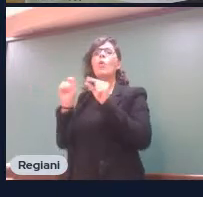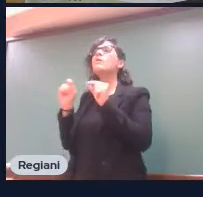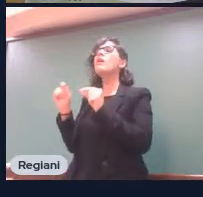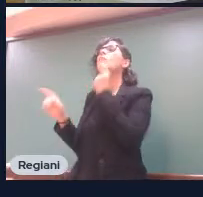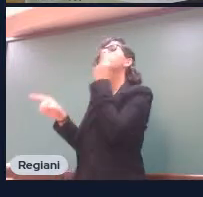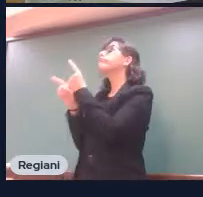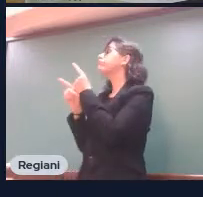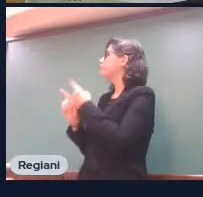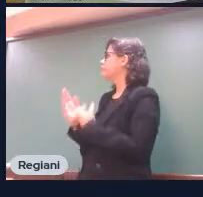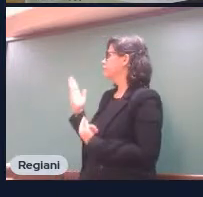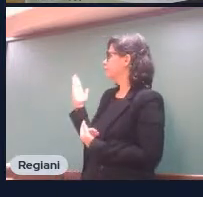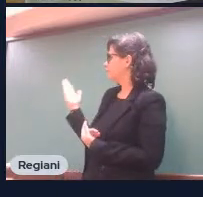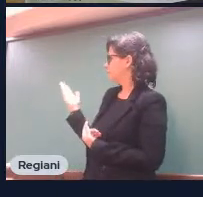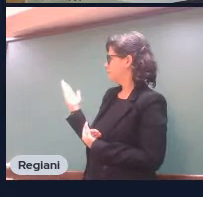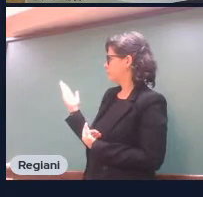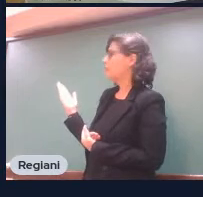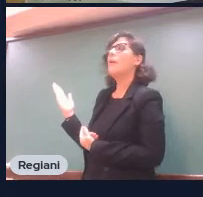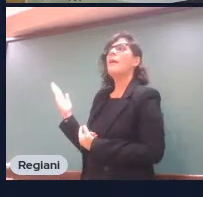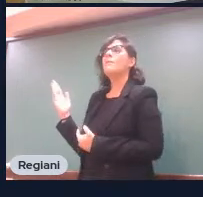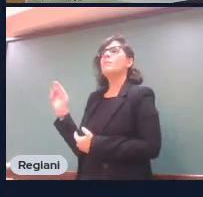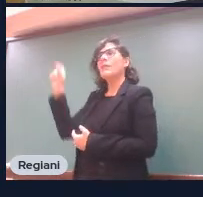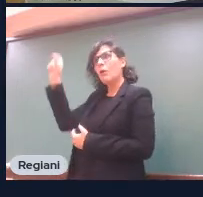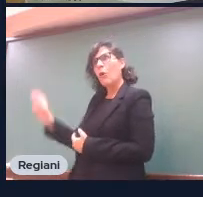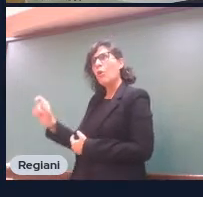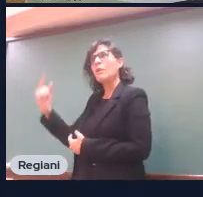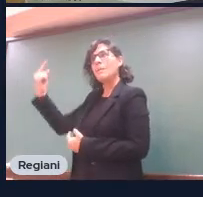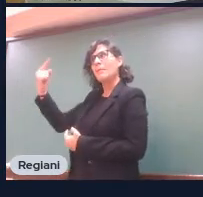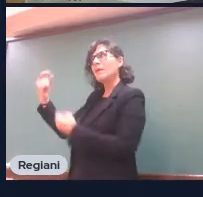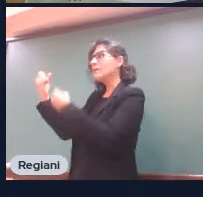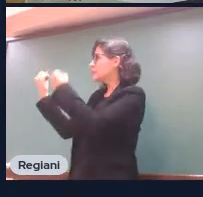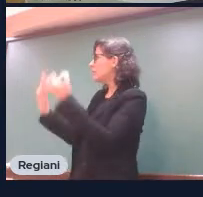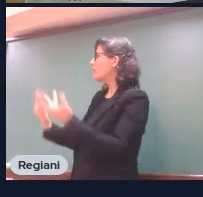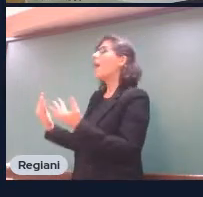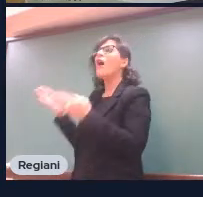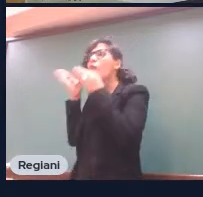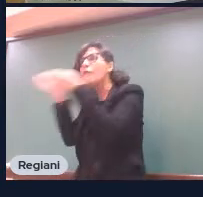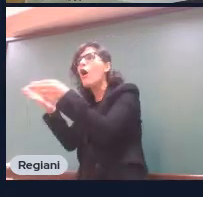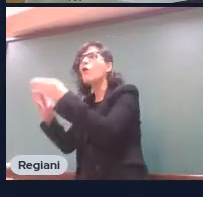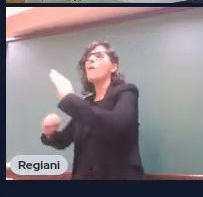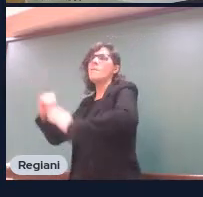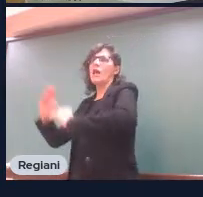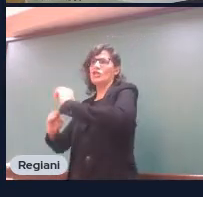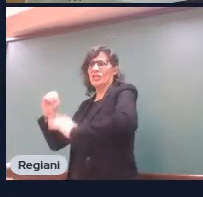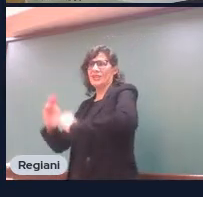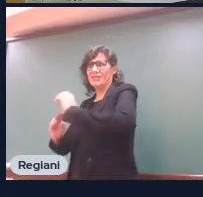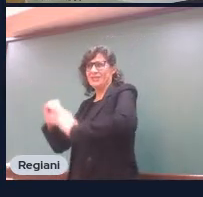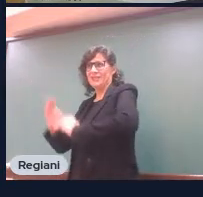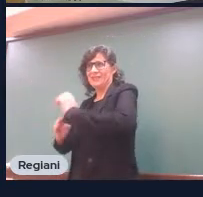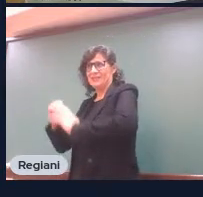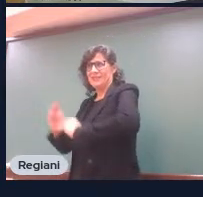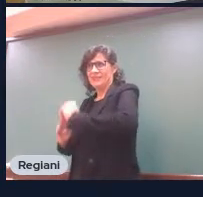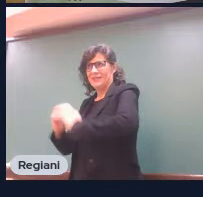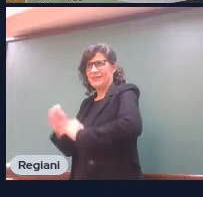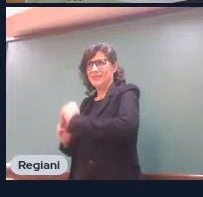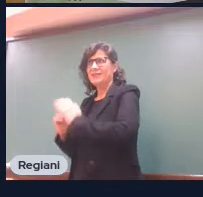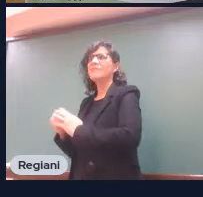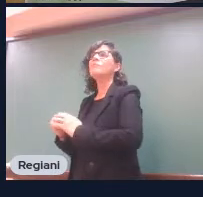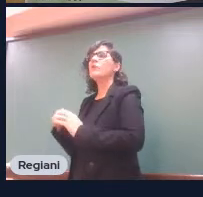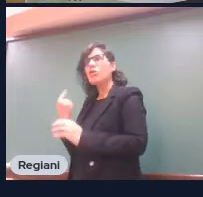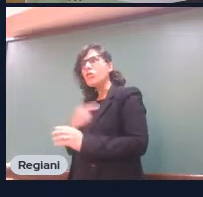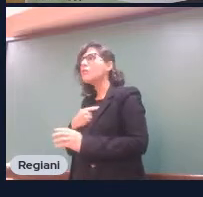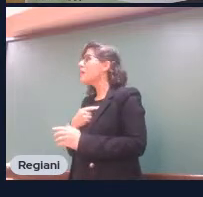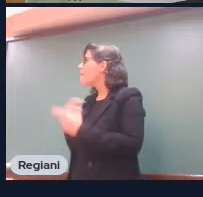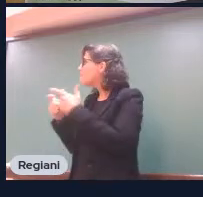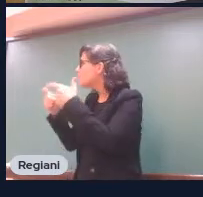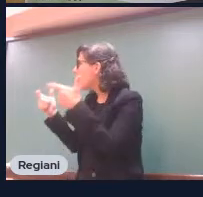Let me start with the first column. Practice-inspired. 2/3 of everything we write is basically, we have found something in our own work